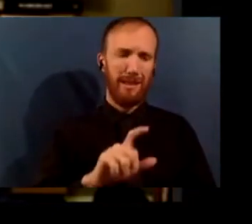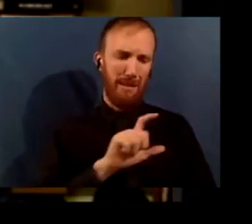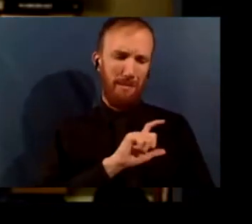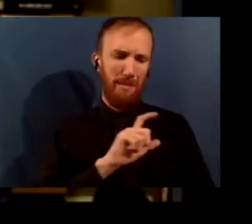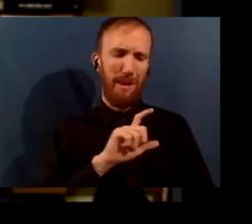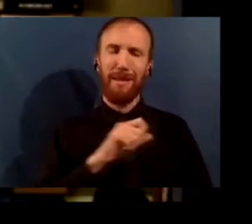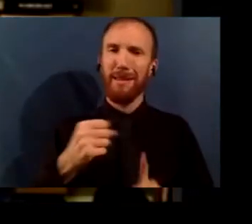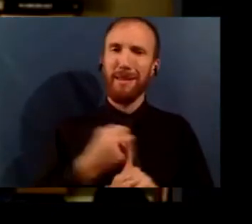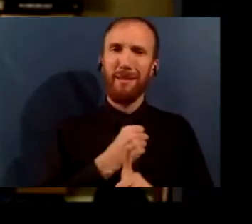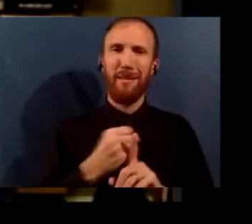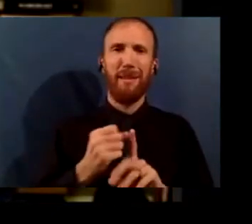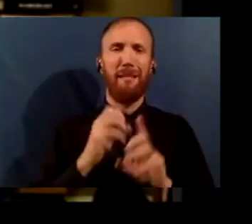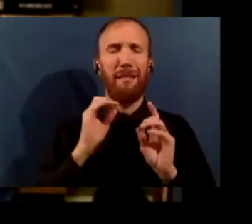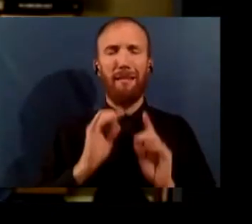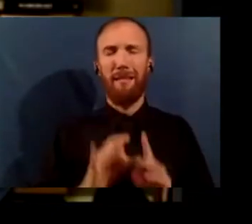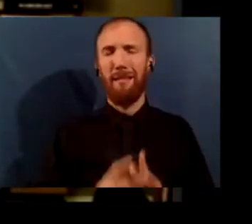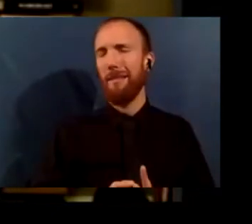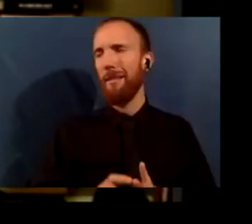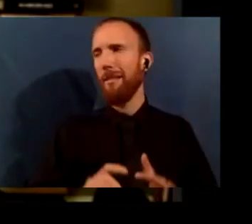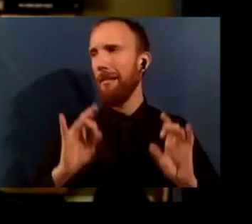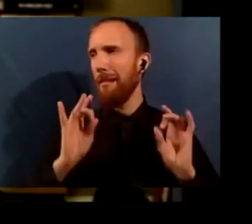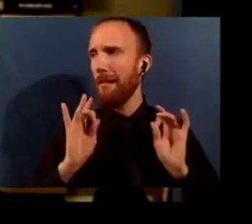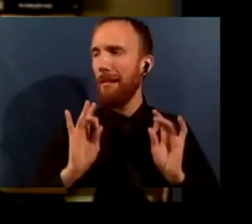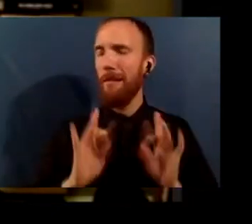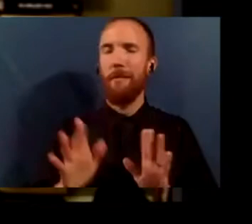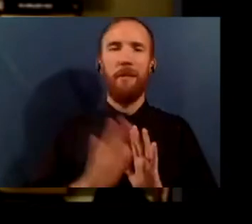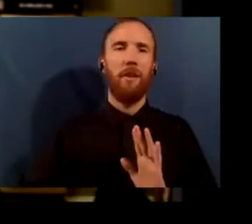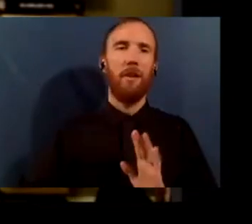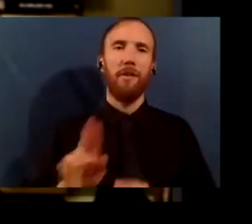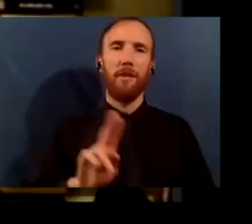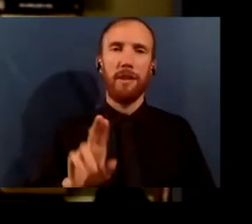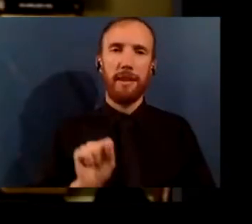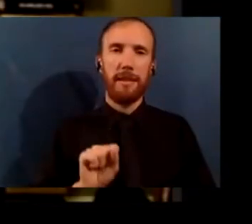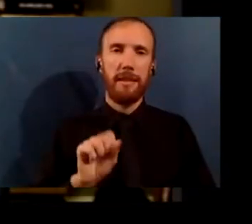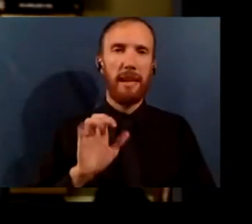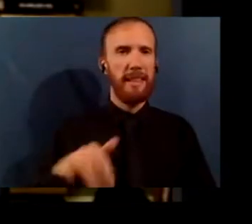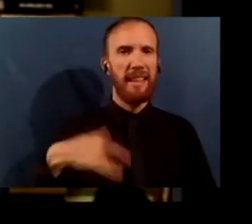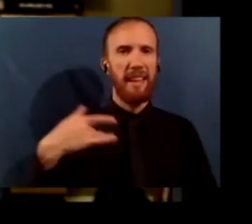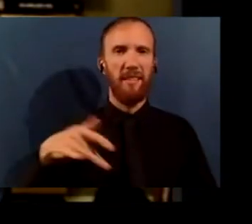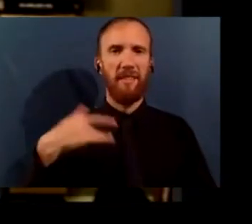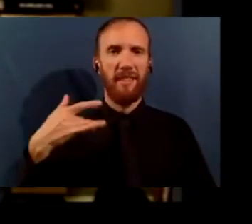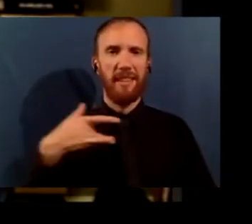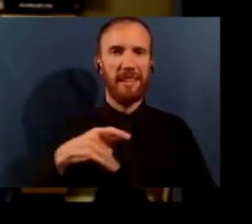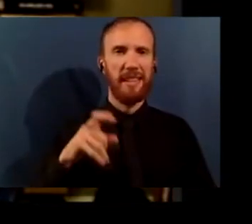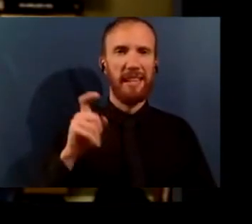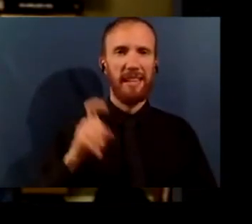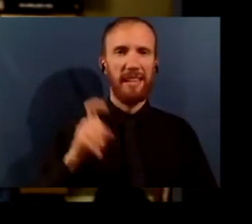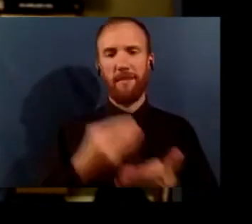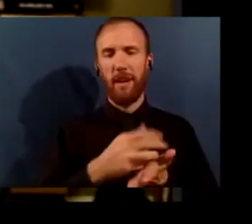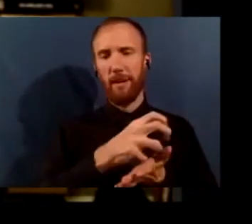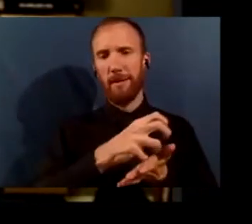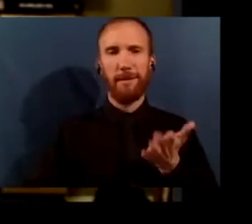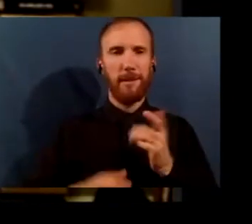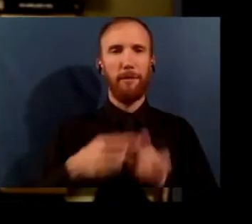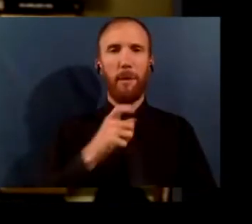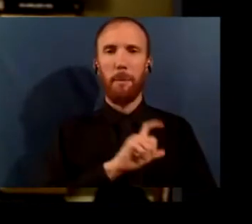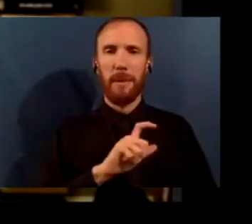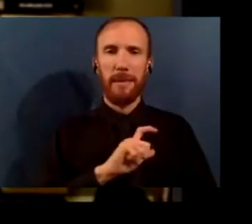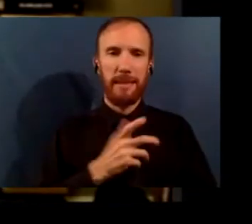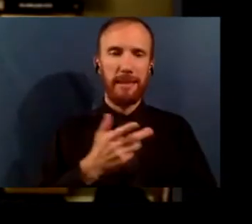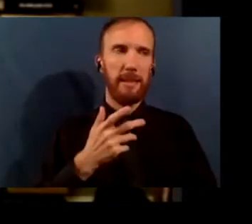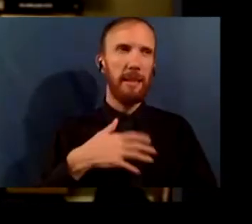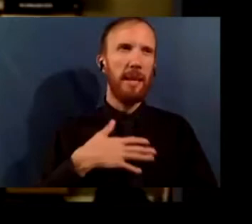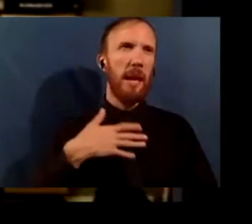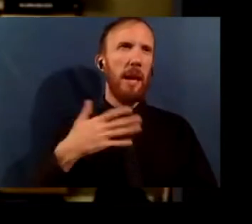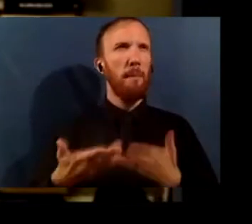US, and the feeling that emerged out of it of defund the police is such a important, maybe the slogan was confusing